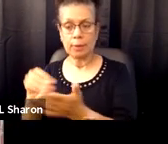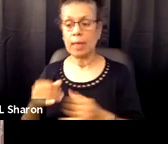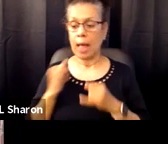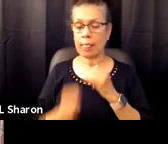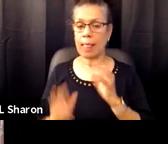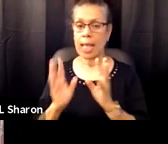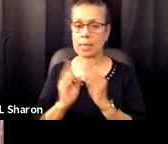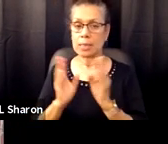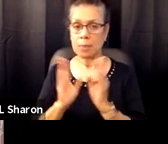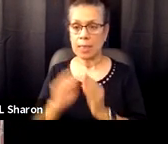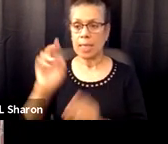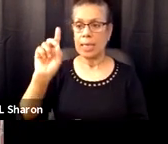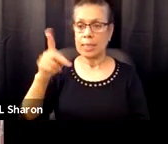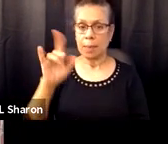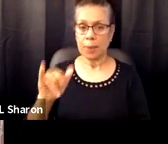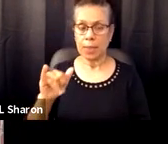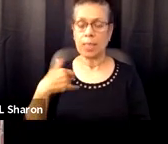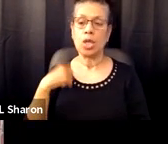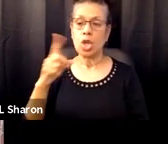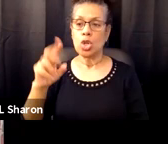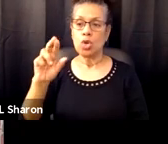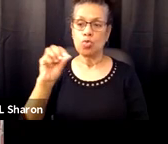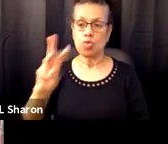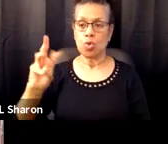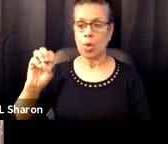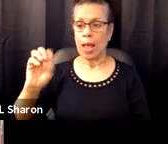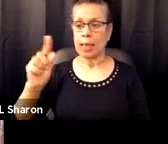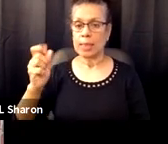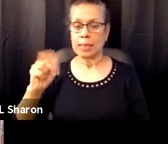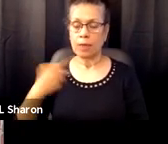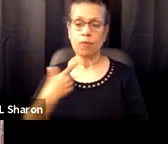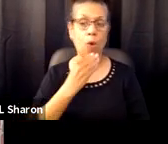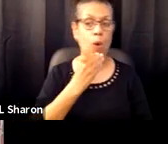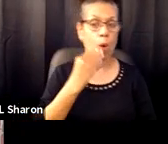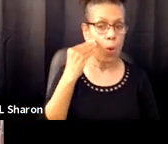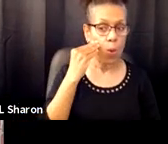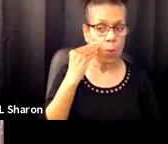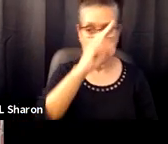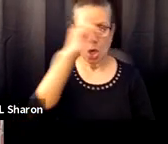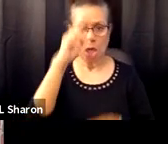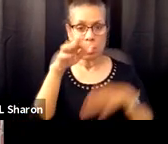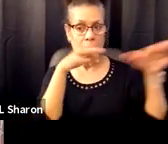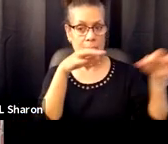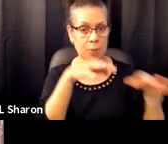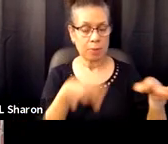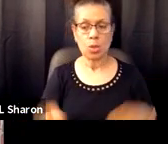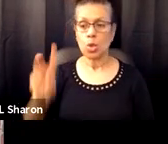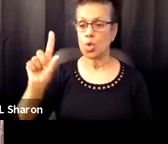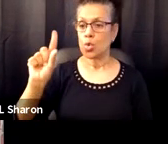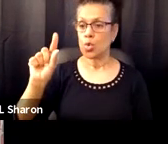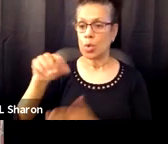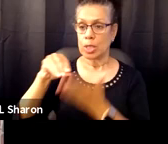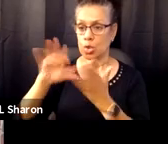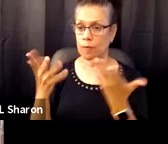superintendent of academics drew eccleston outlined the process for home and hospital instruction so far 20 students have been